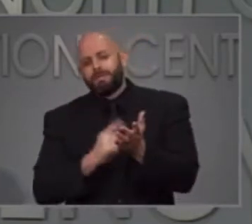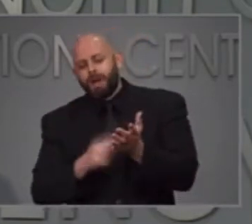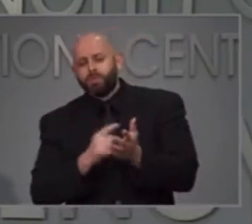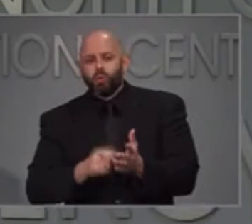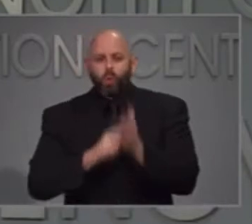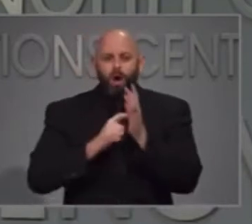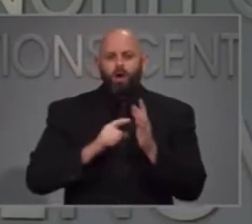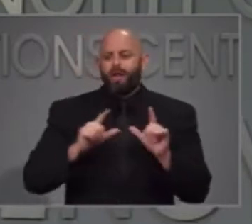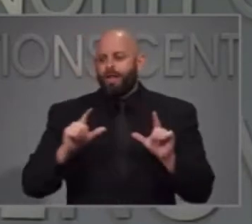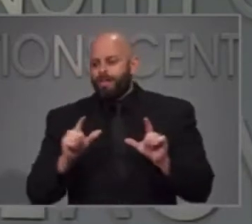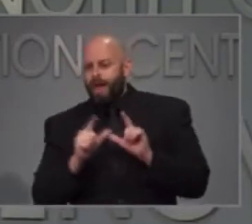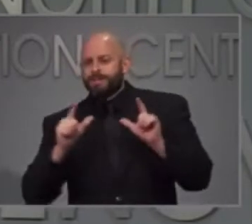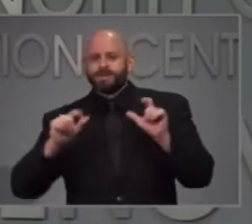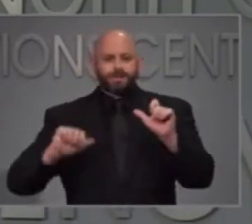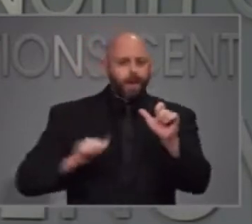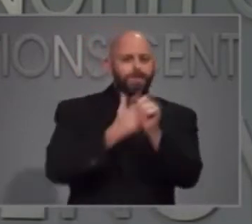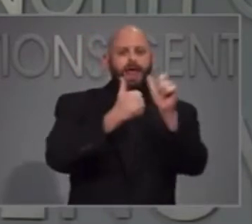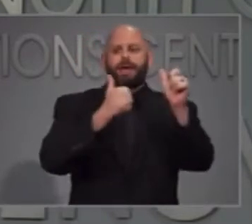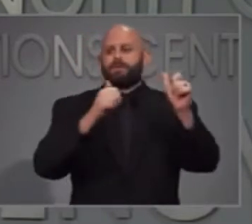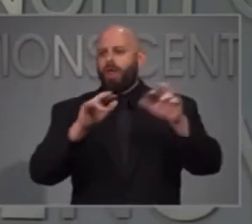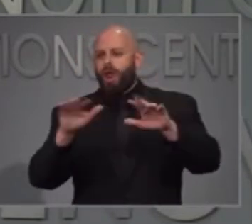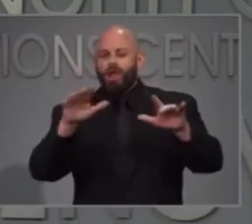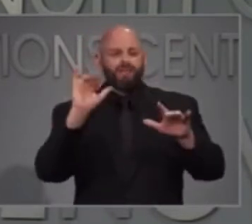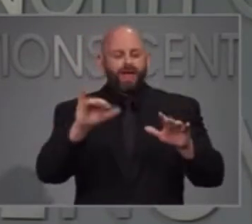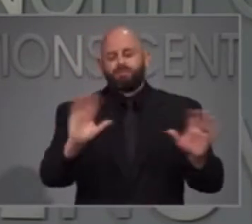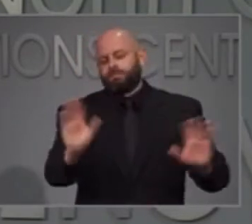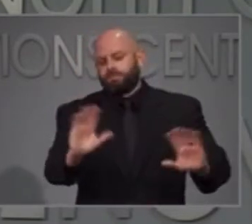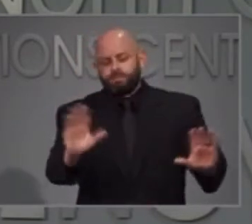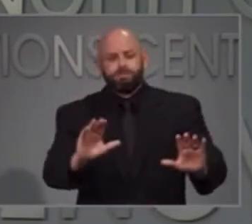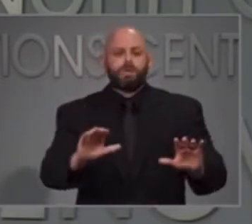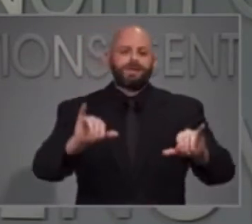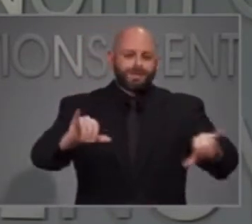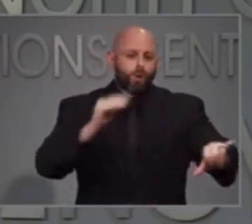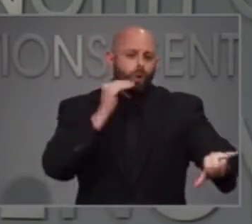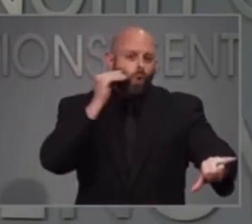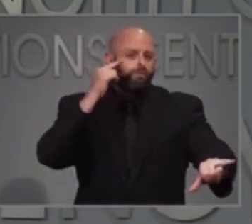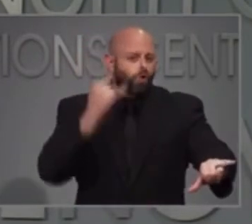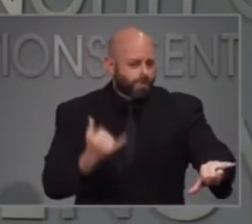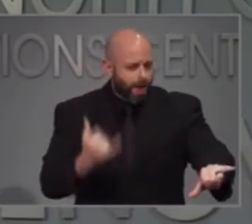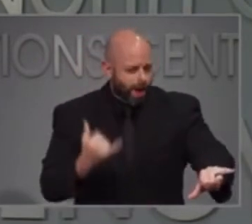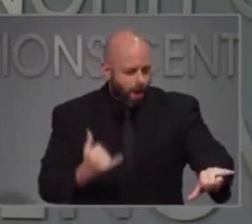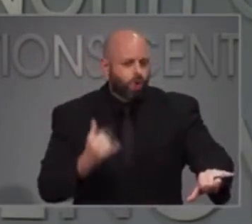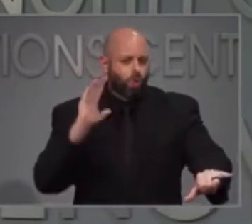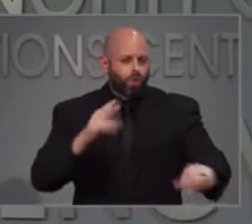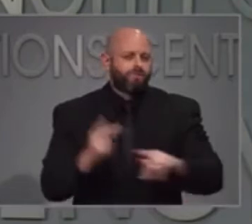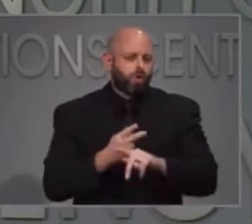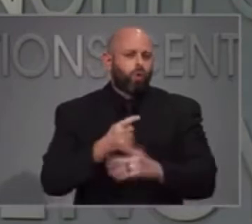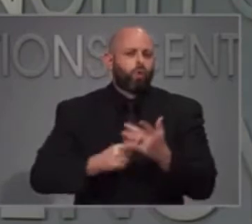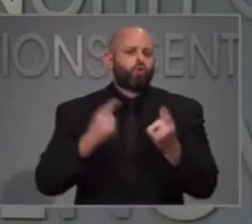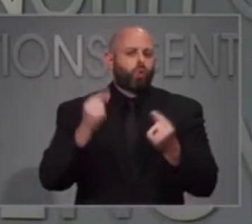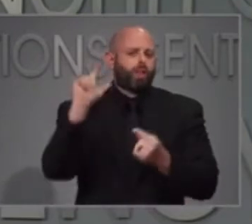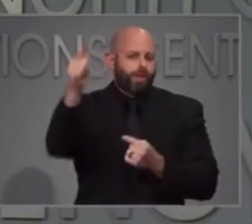to try to curtail that kind of activity. Thank you. Next question.